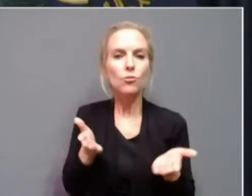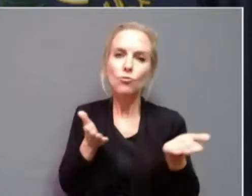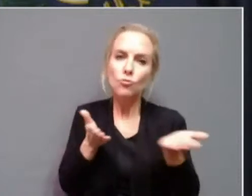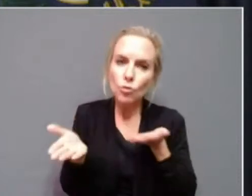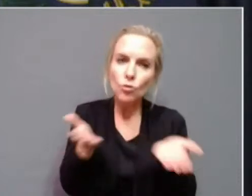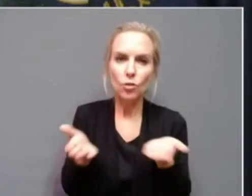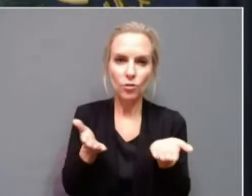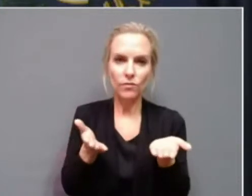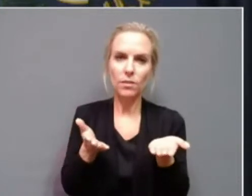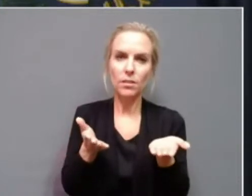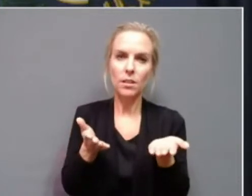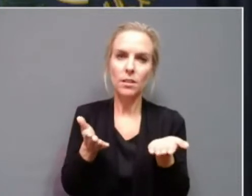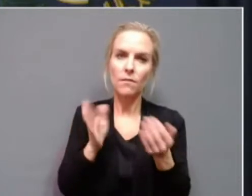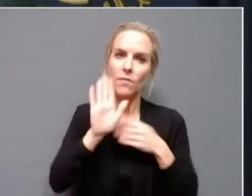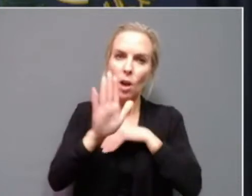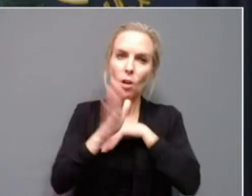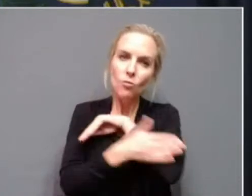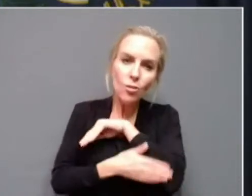and be of service.